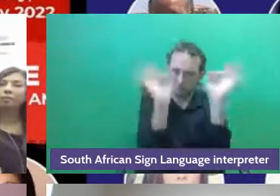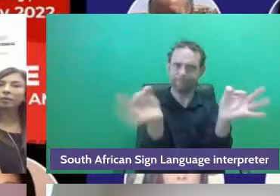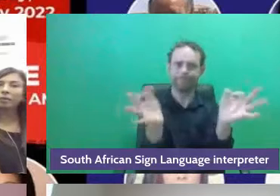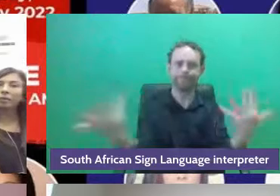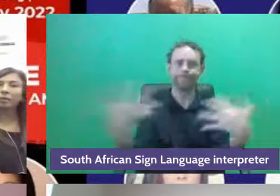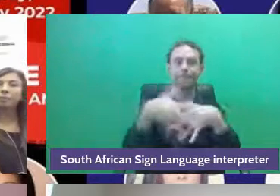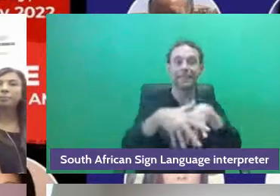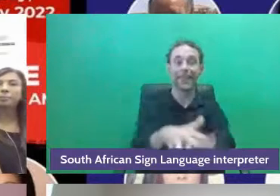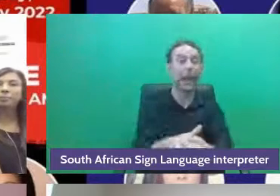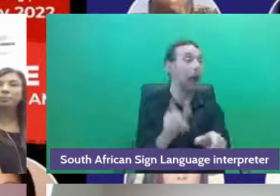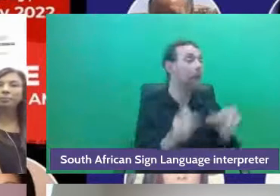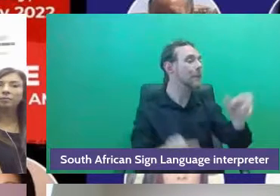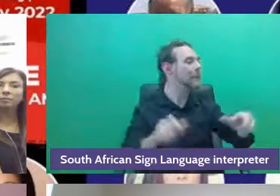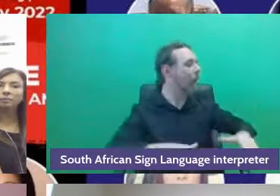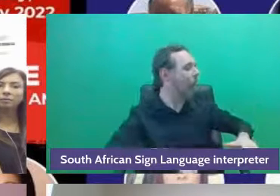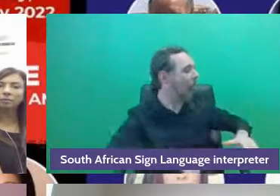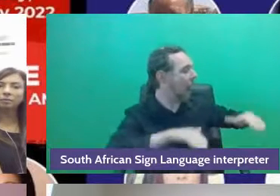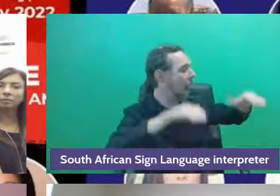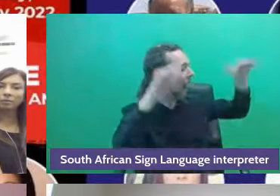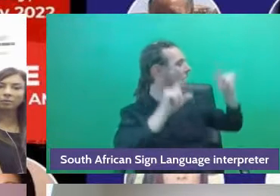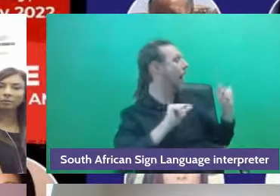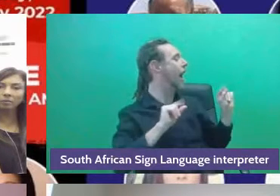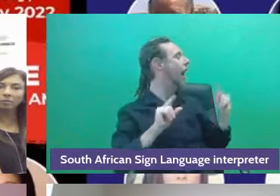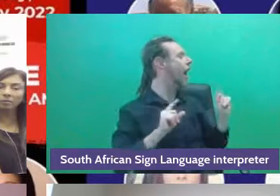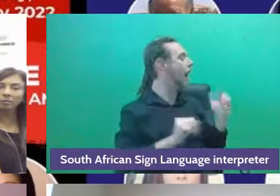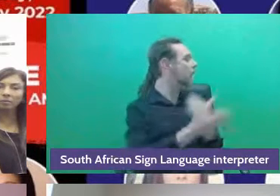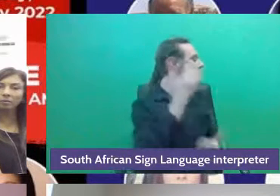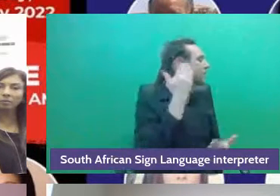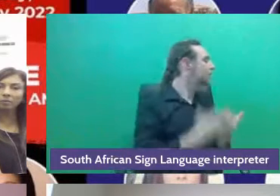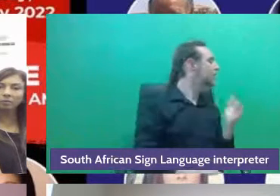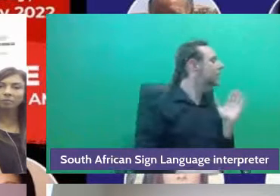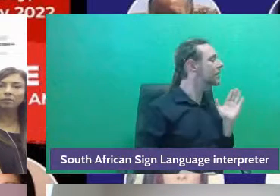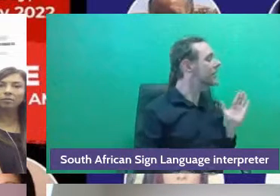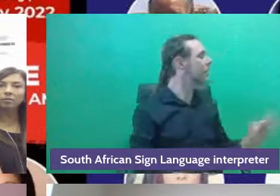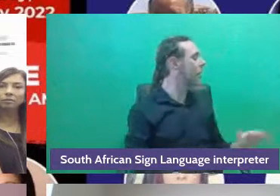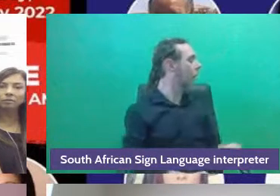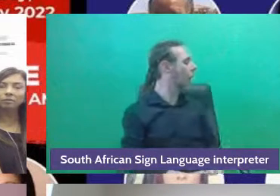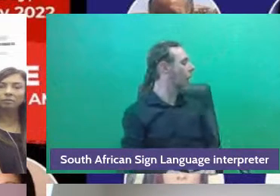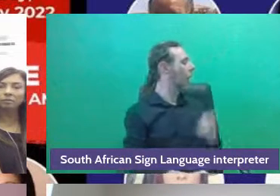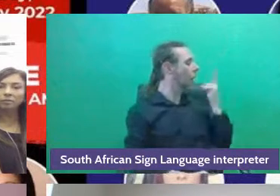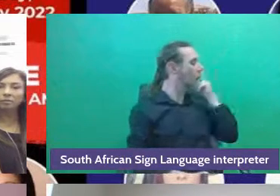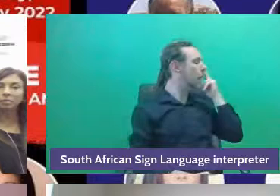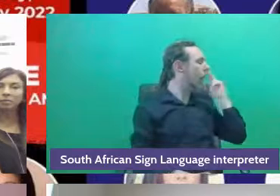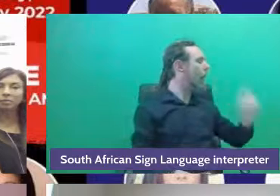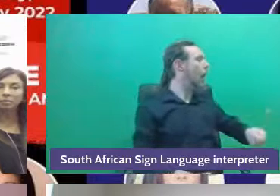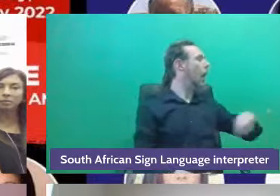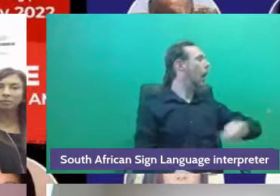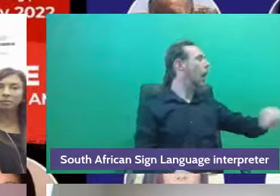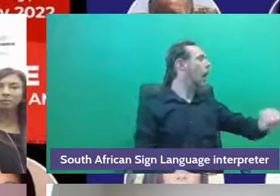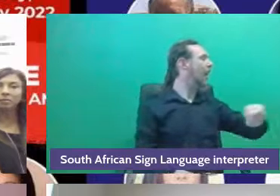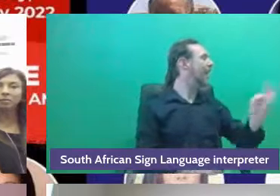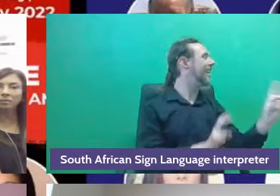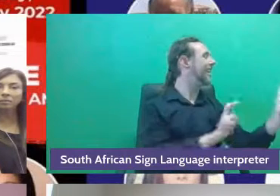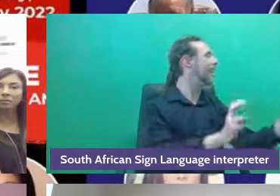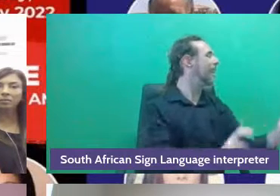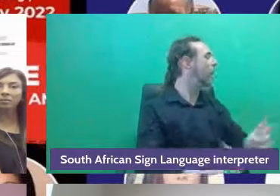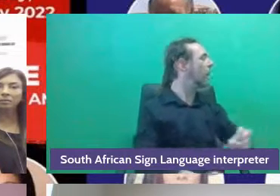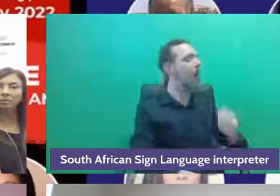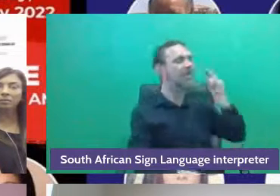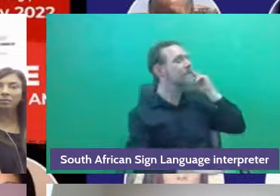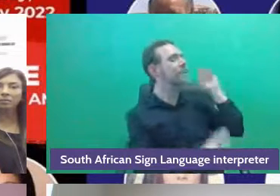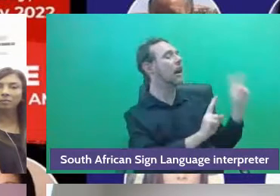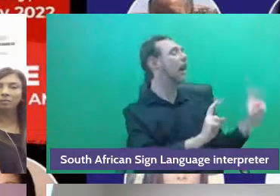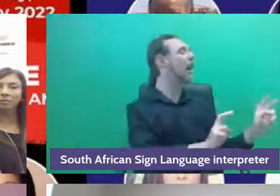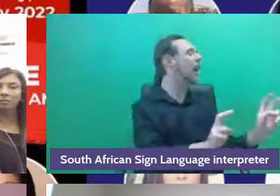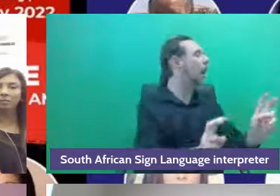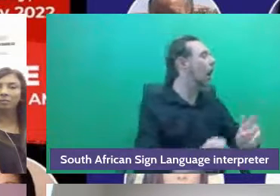up seeing persons with disabilities, then we would not be having incidences of adults who want to take your